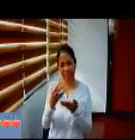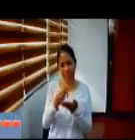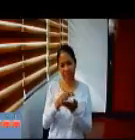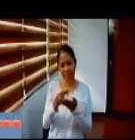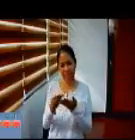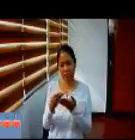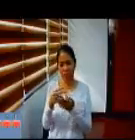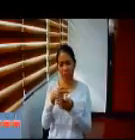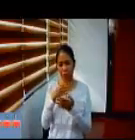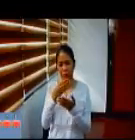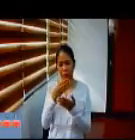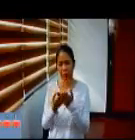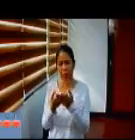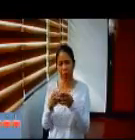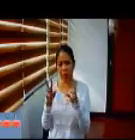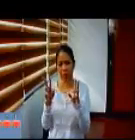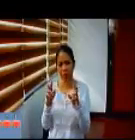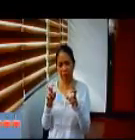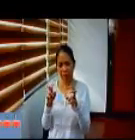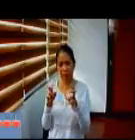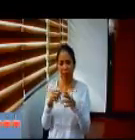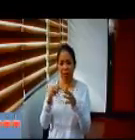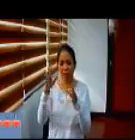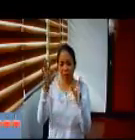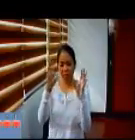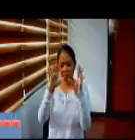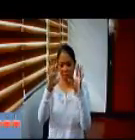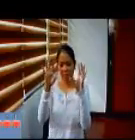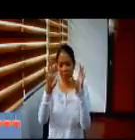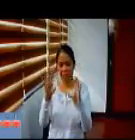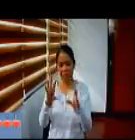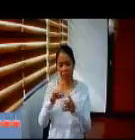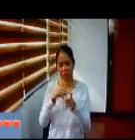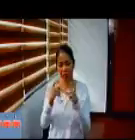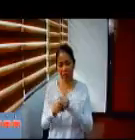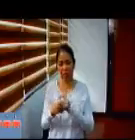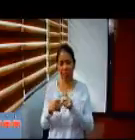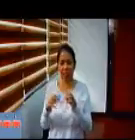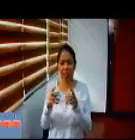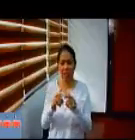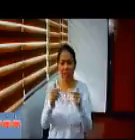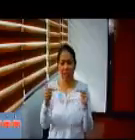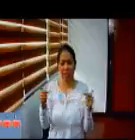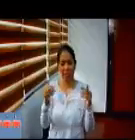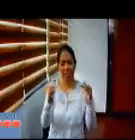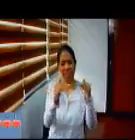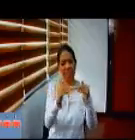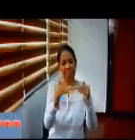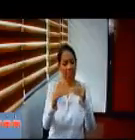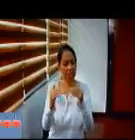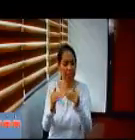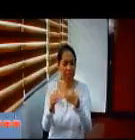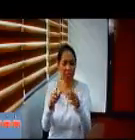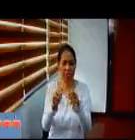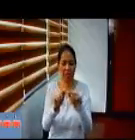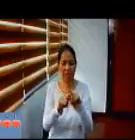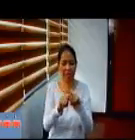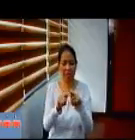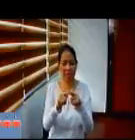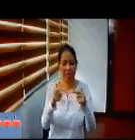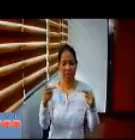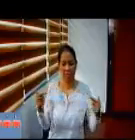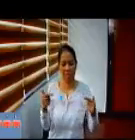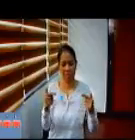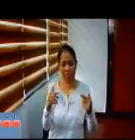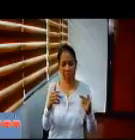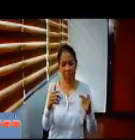tagline about climate change being the great equalizer. It is the great game changer to governments, to